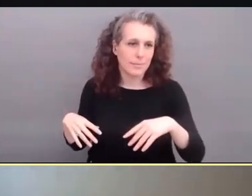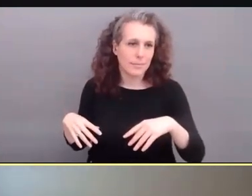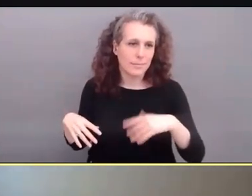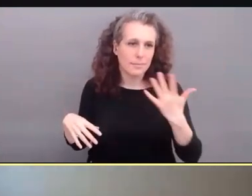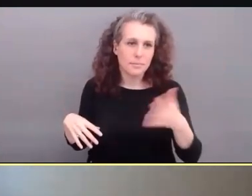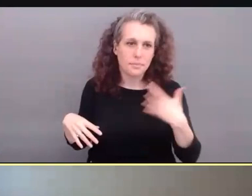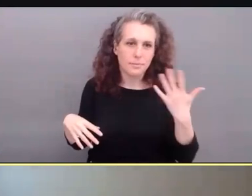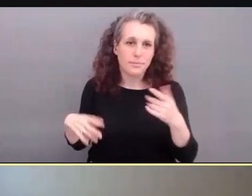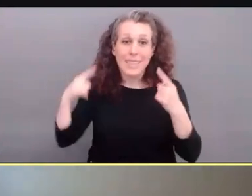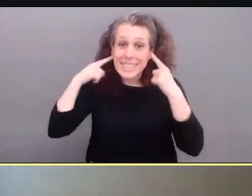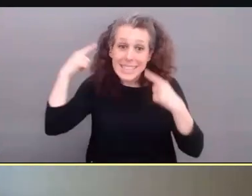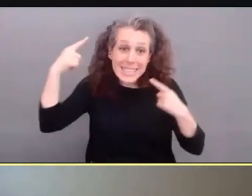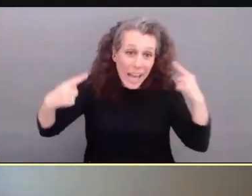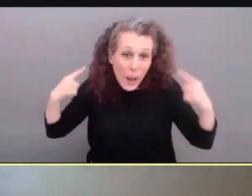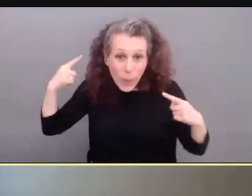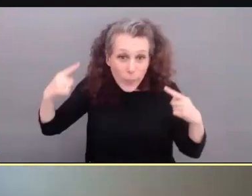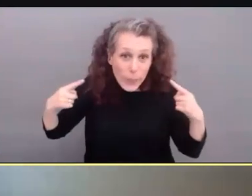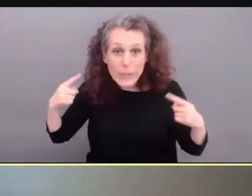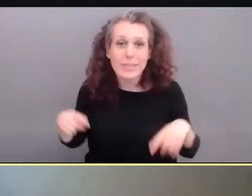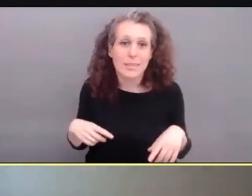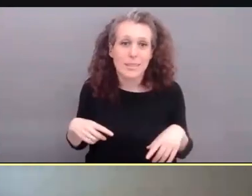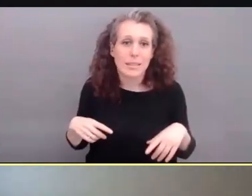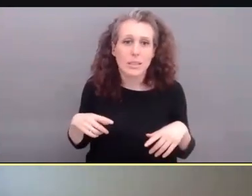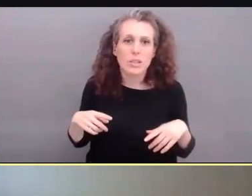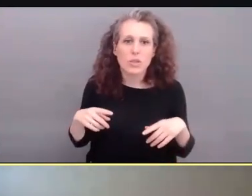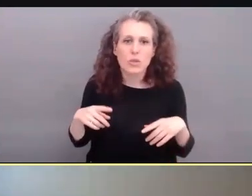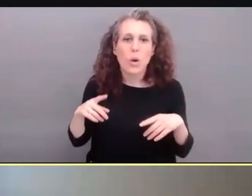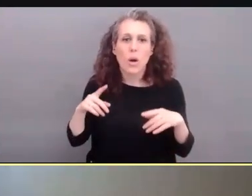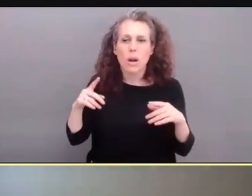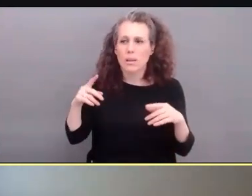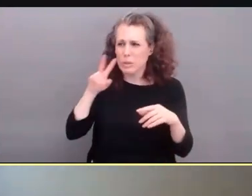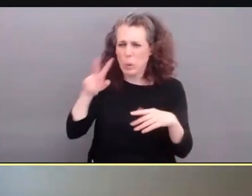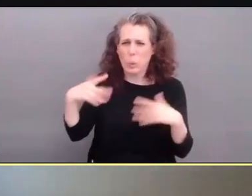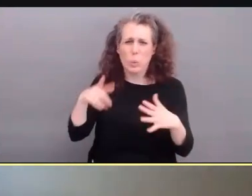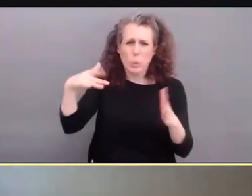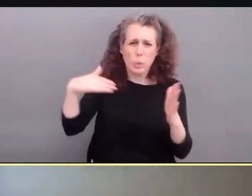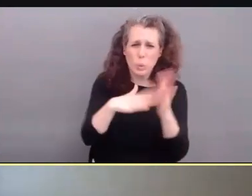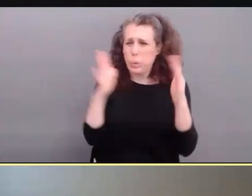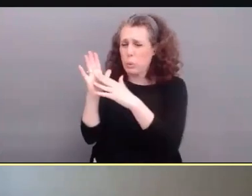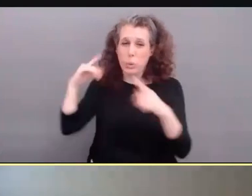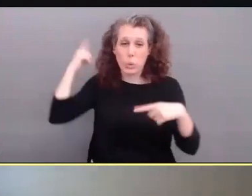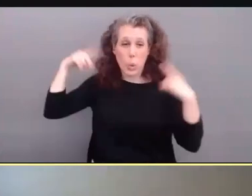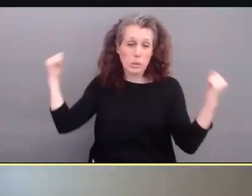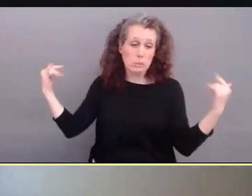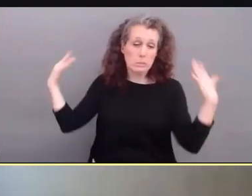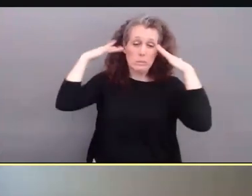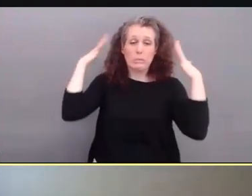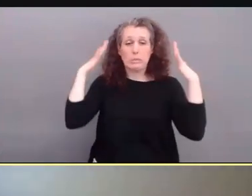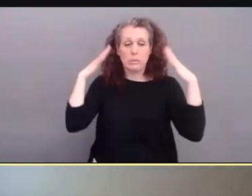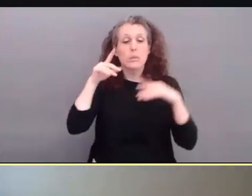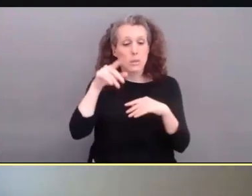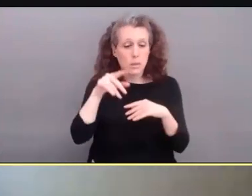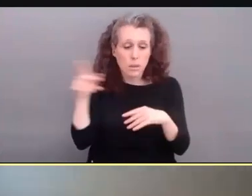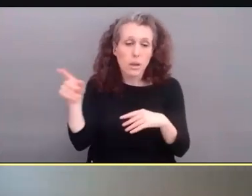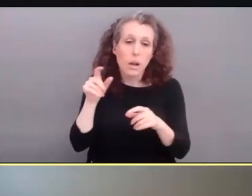the sound, how it is, there's too much reverberation. We talk about tactile